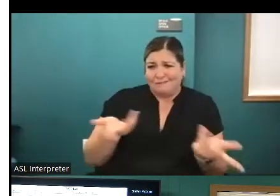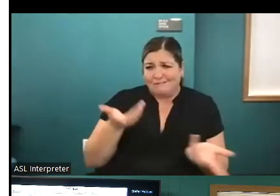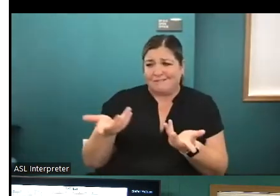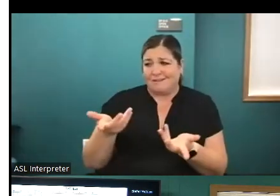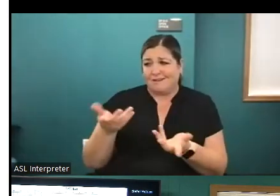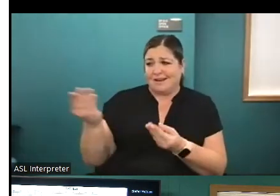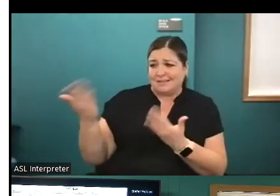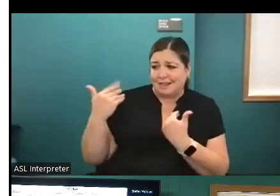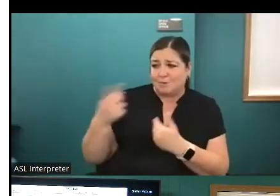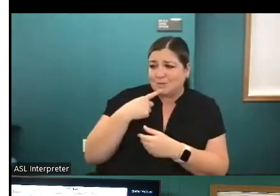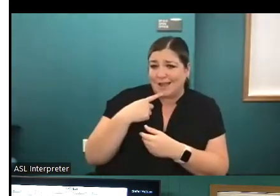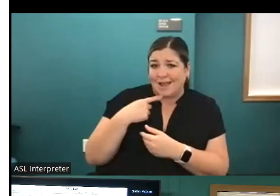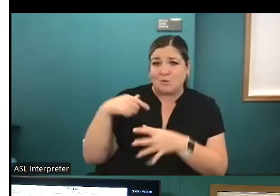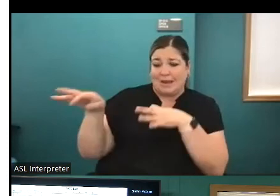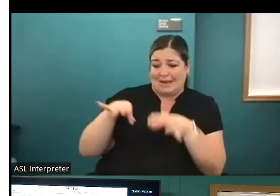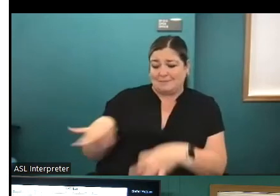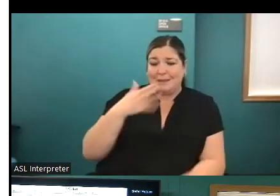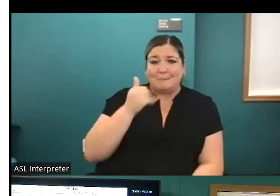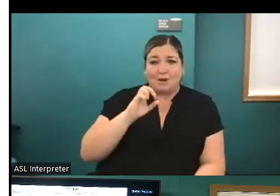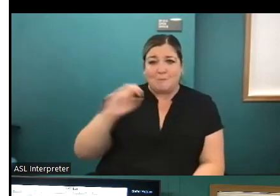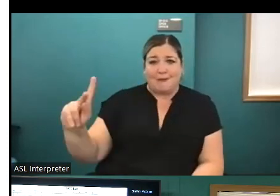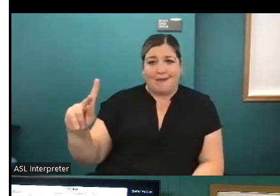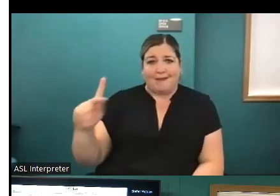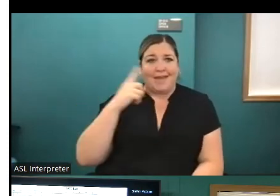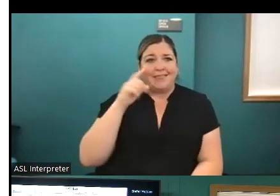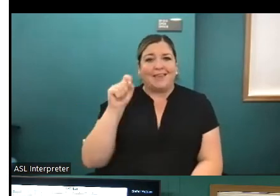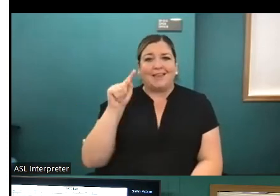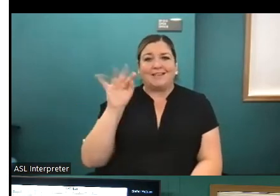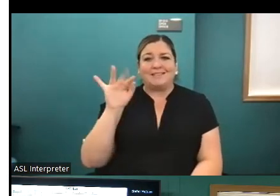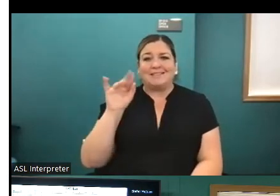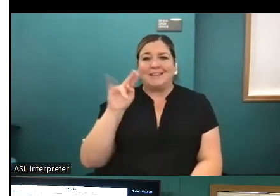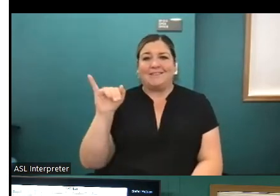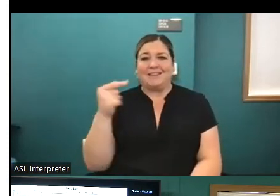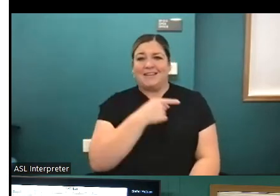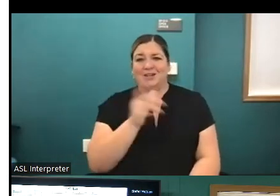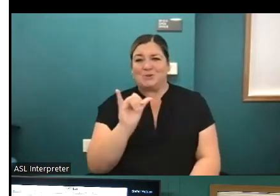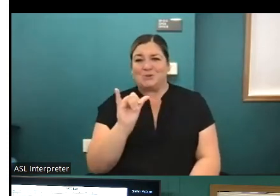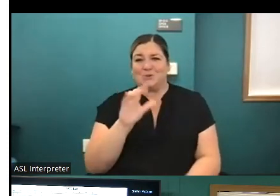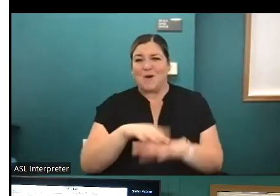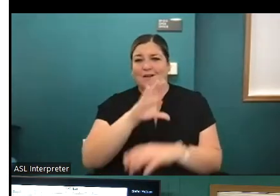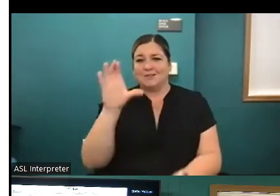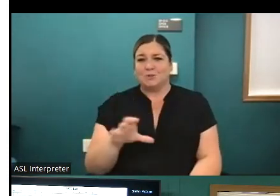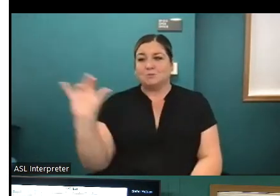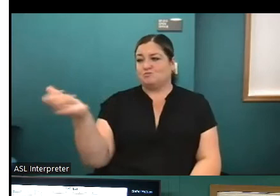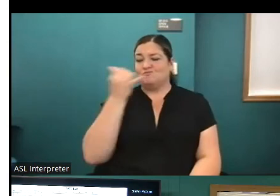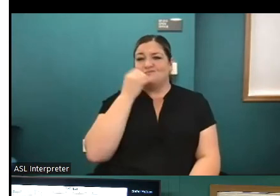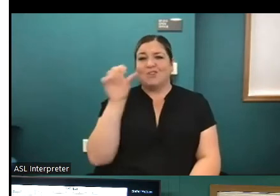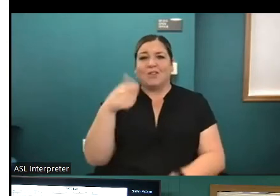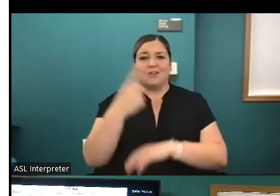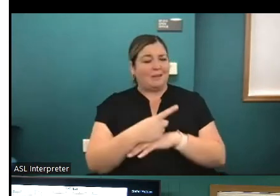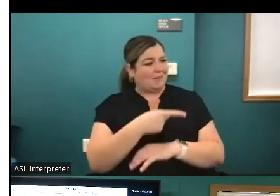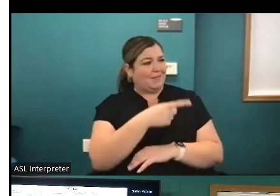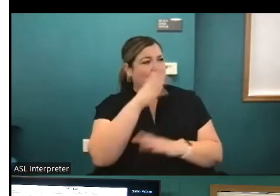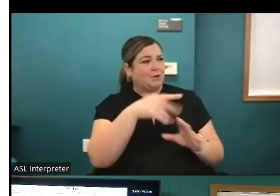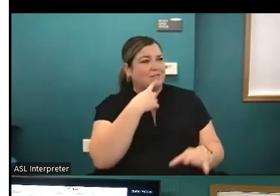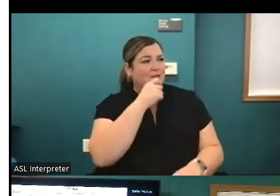But Tell this me is what what I you heard. said so I can explain it And back to her. I think Stephanie's on, yeah, she's on Zoom, but she called me the other day and I was like, this person